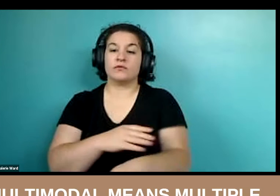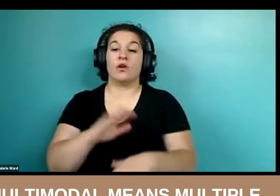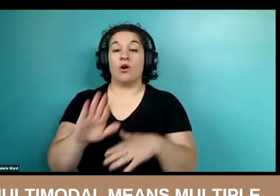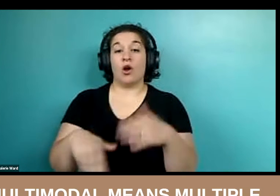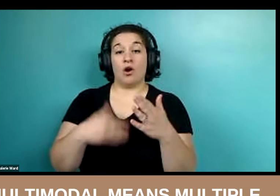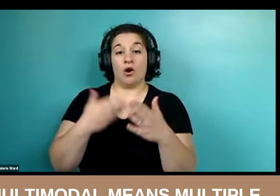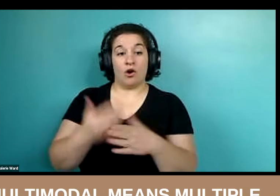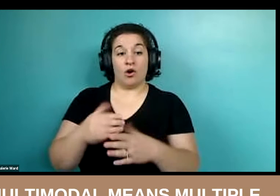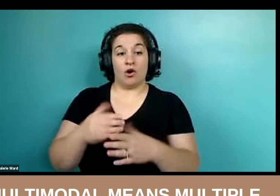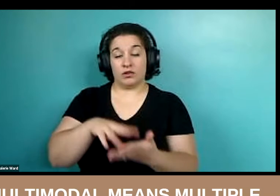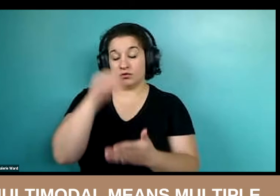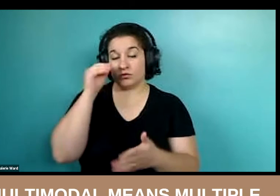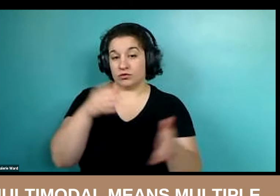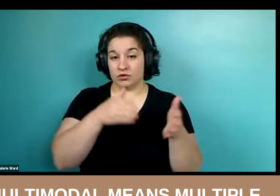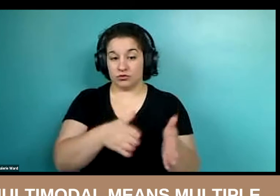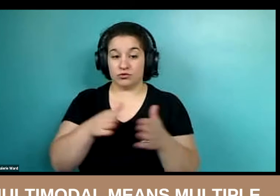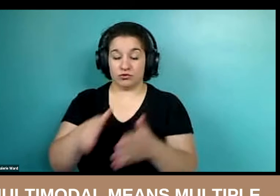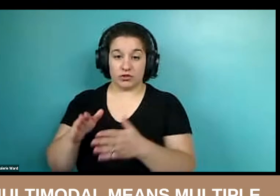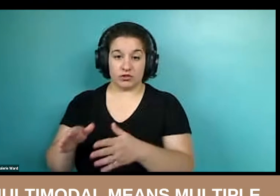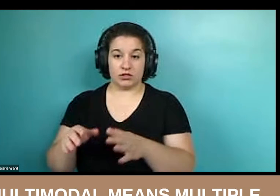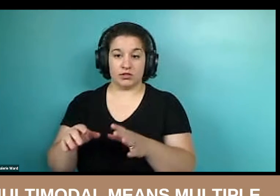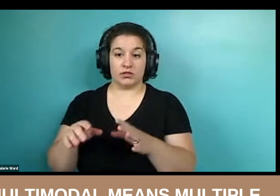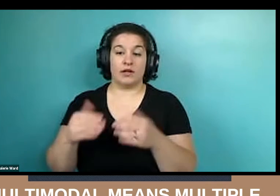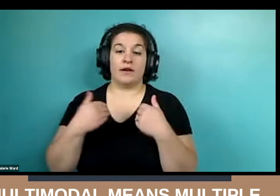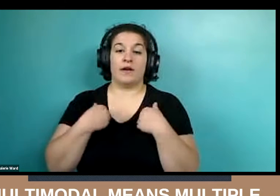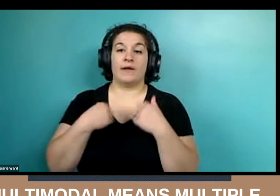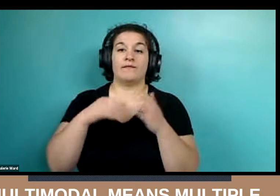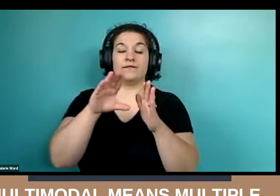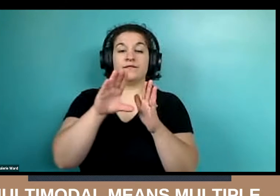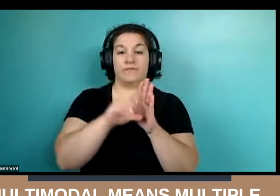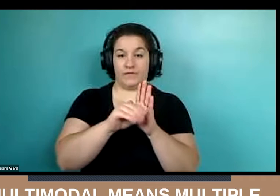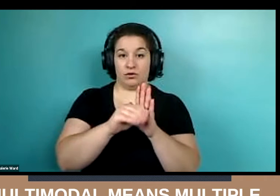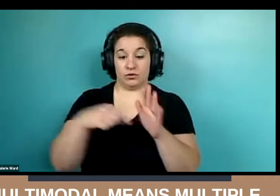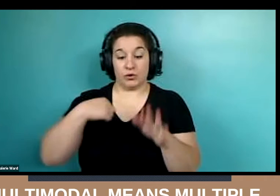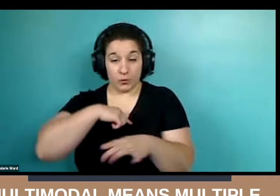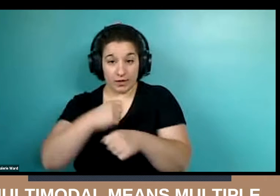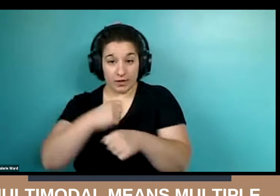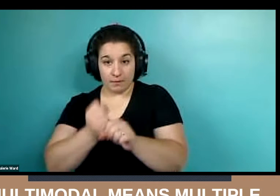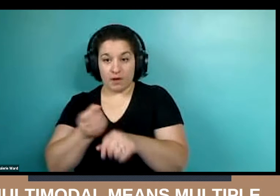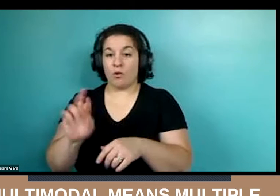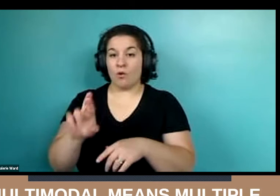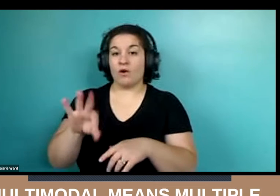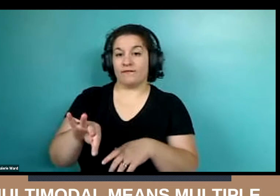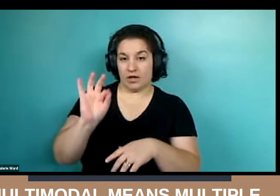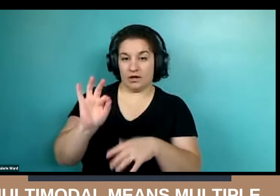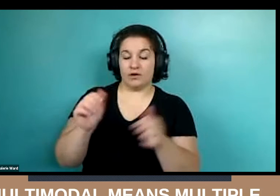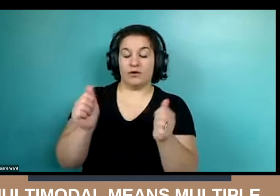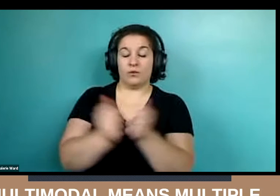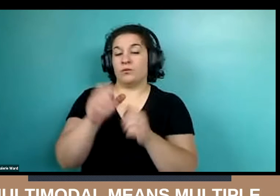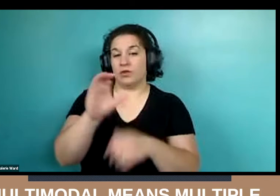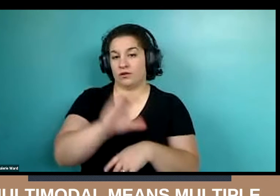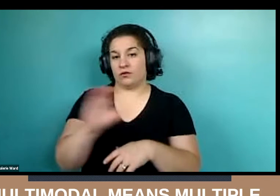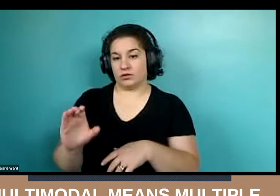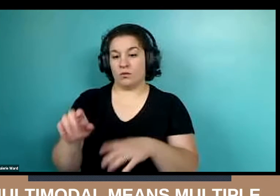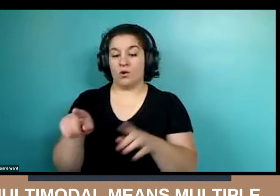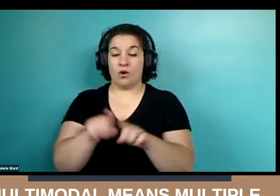either custom or ones that we found with closed captioning. So we also provide accessible Word documents and PDFs, as